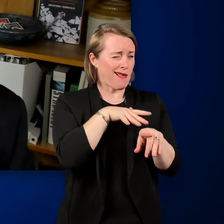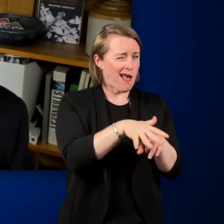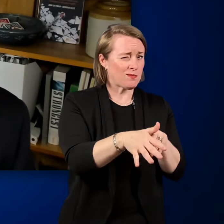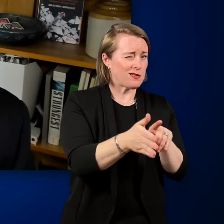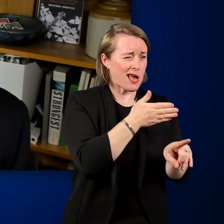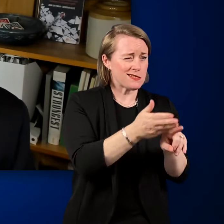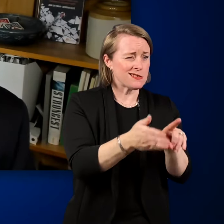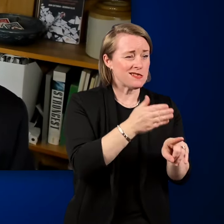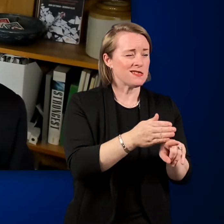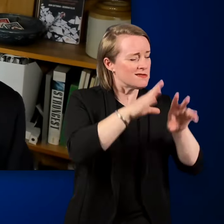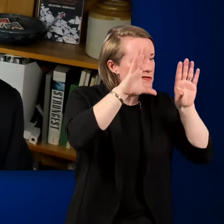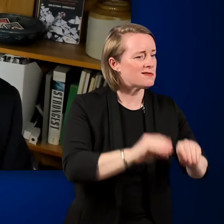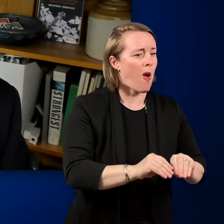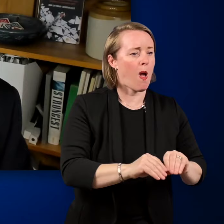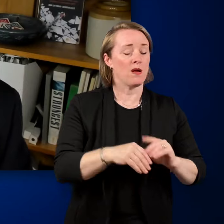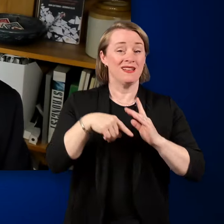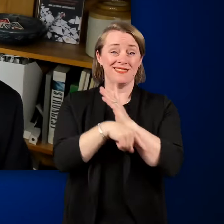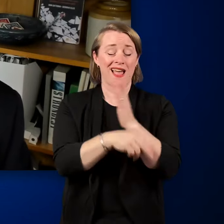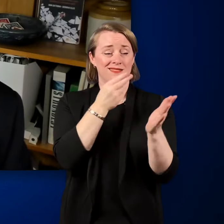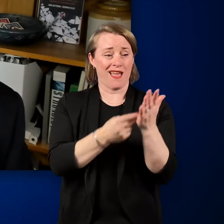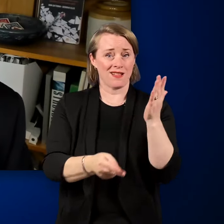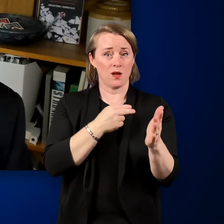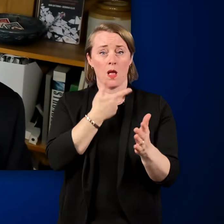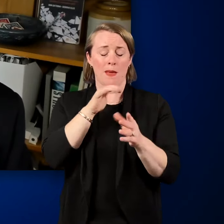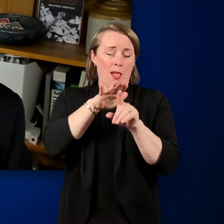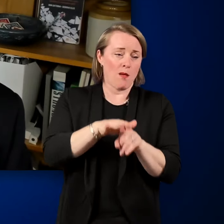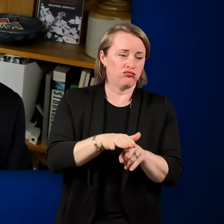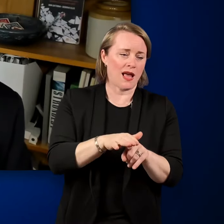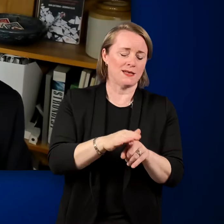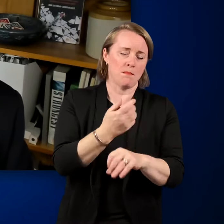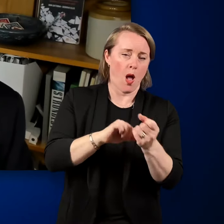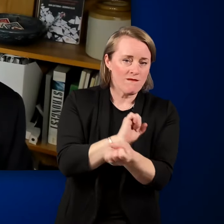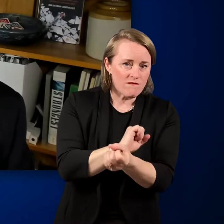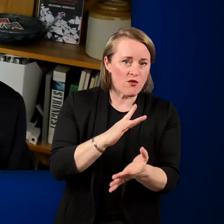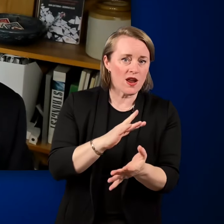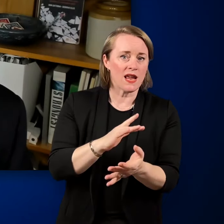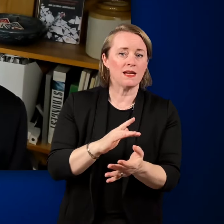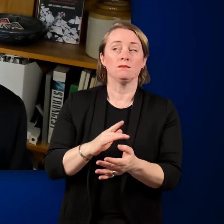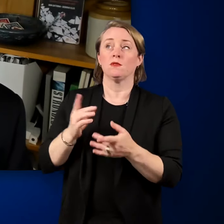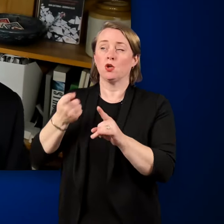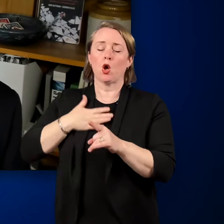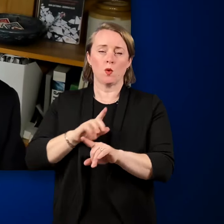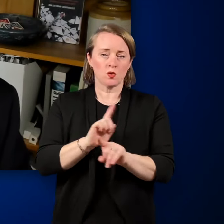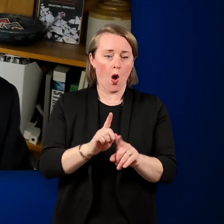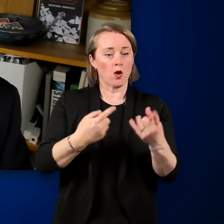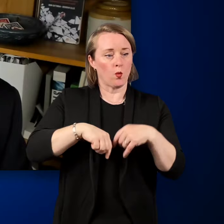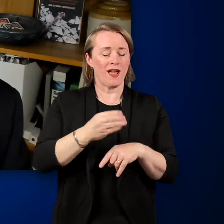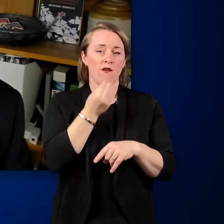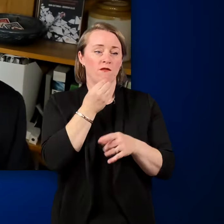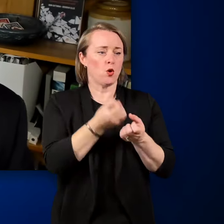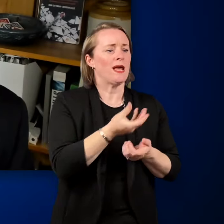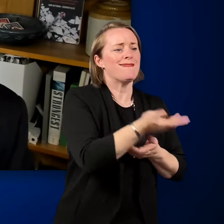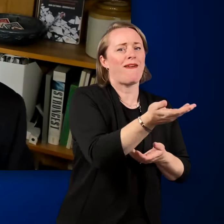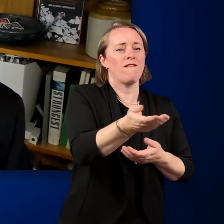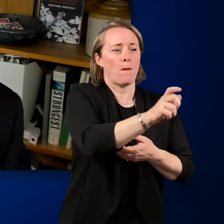oppressed, cancel debts. What I'm interested in seeing you do is sharing your food with the hungry,